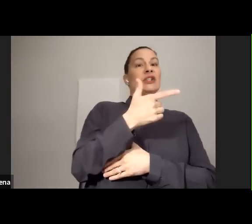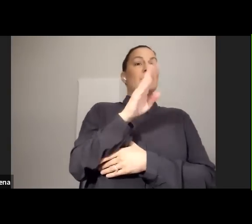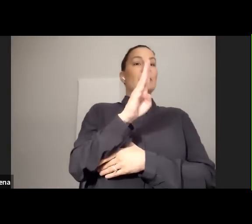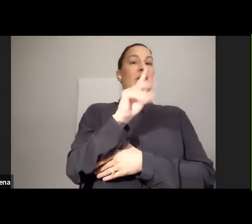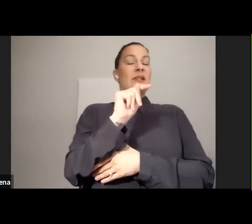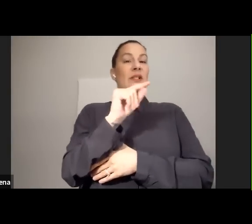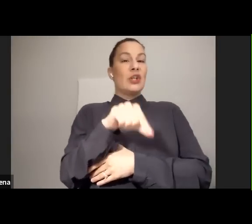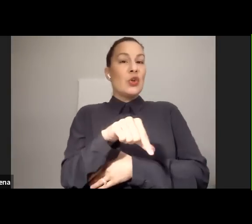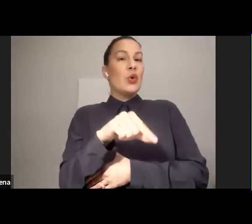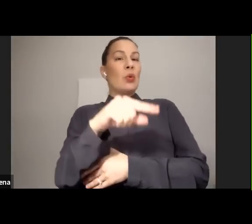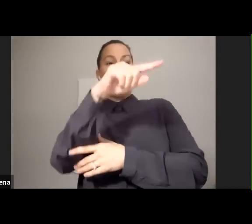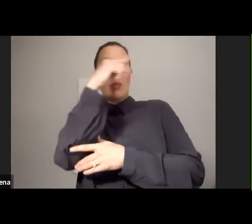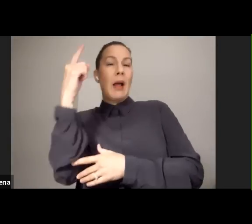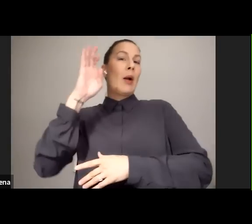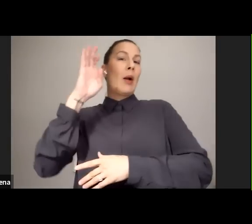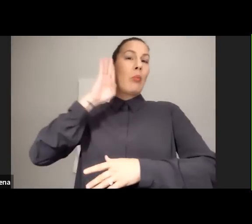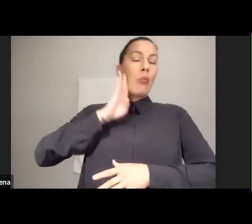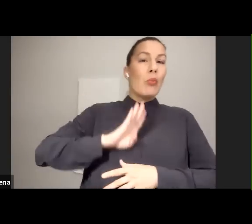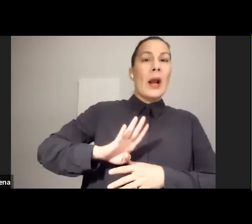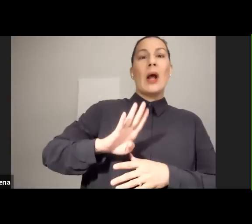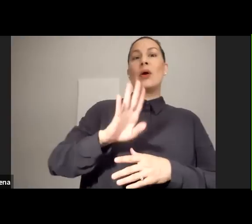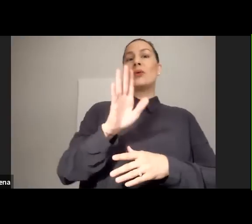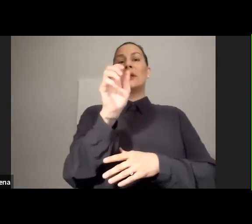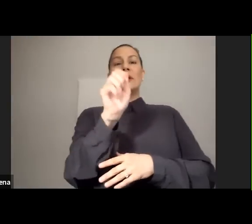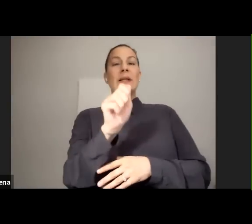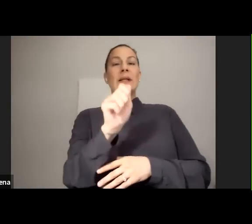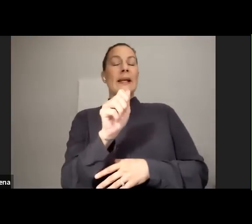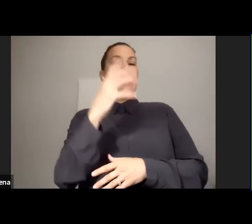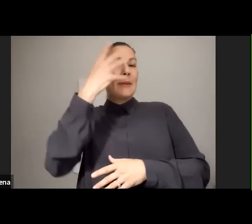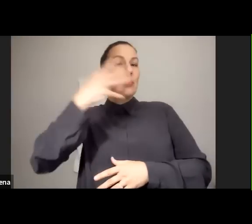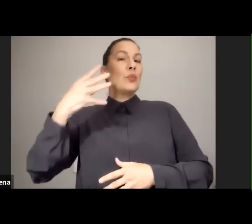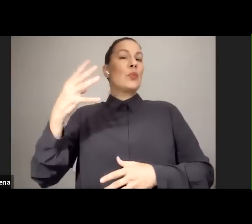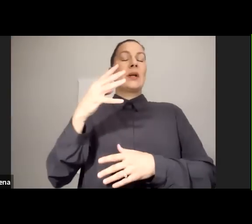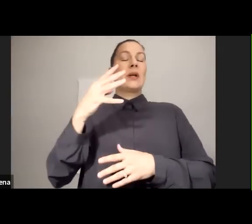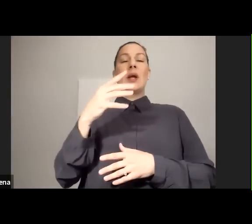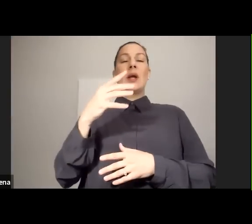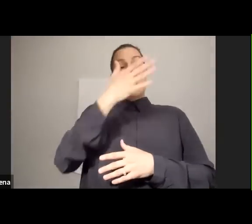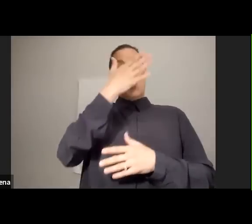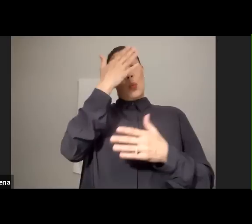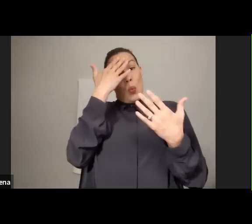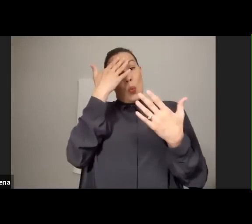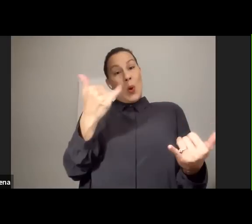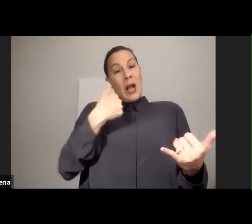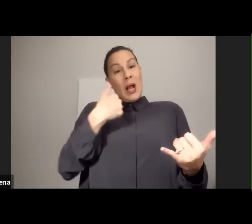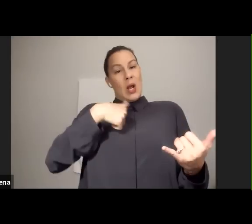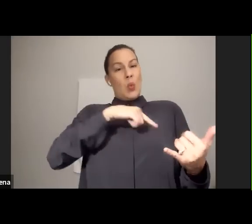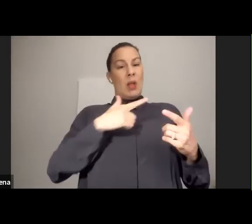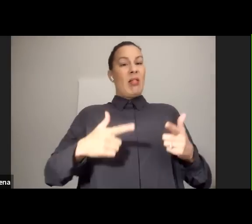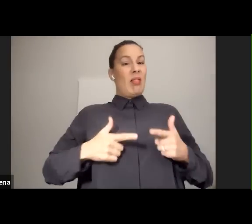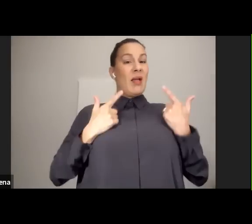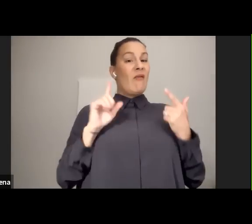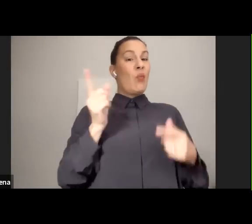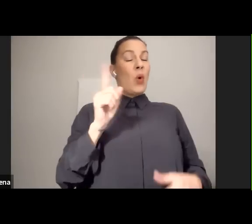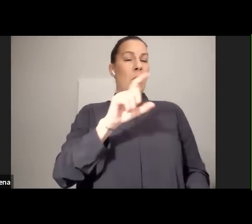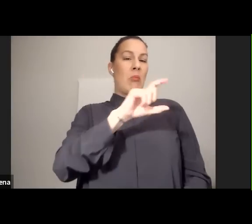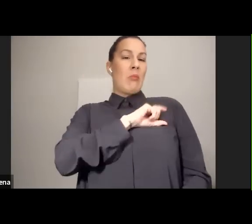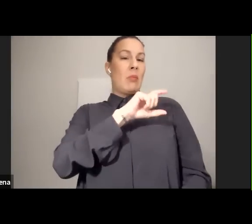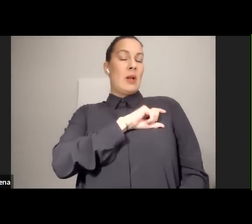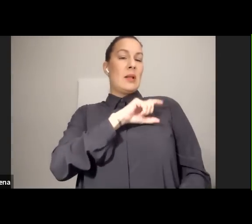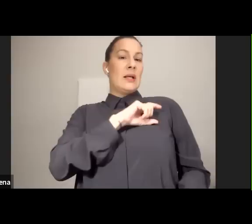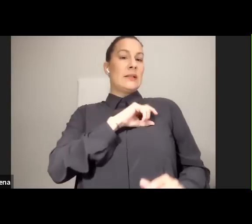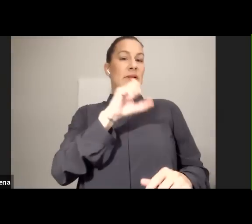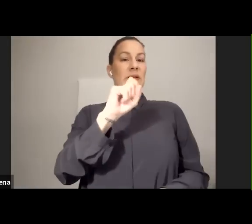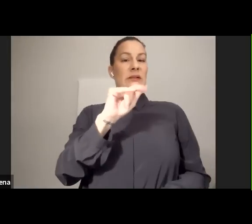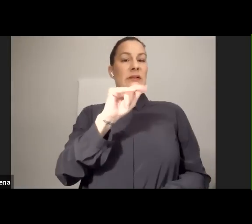folks, because we live in a police state. The police state is perhaps the single most dangerous factor in Asian and